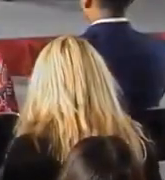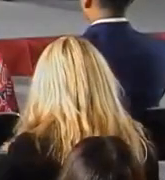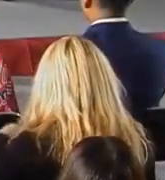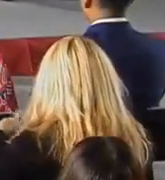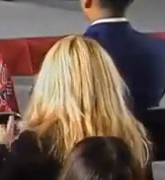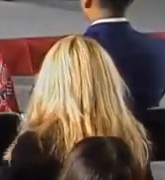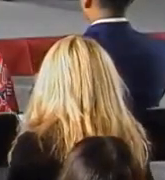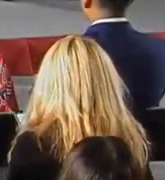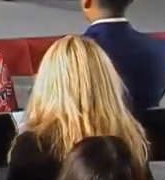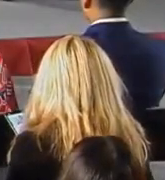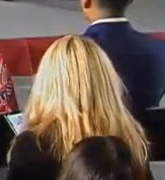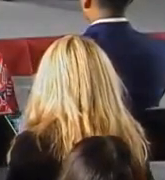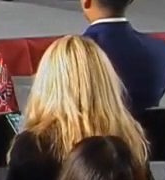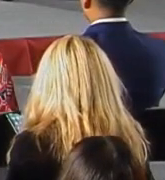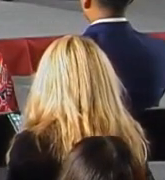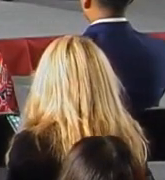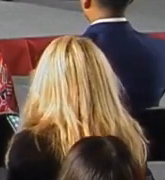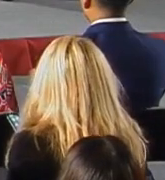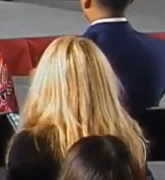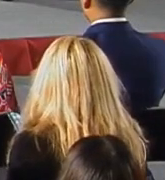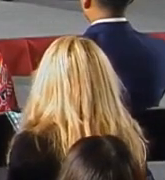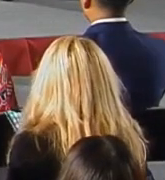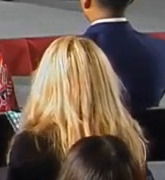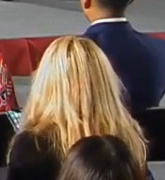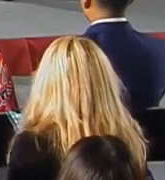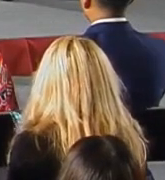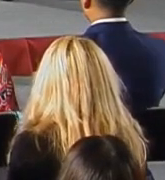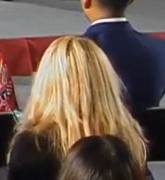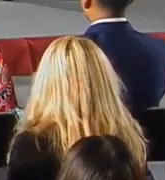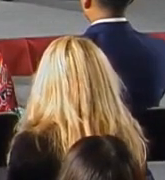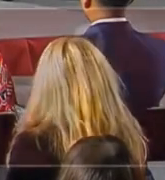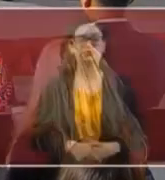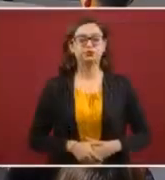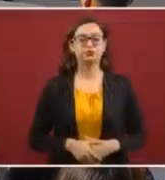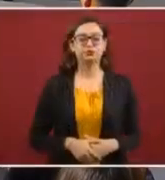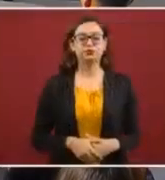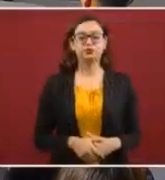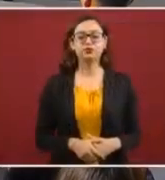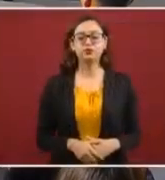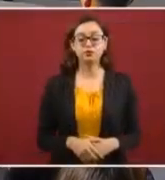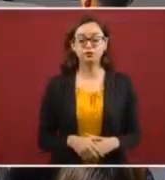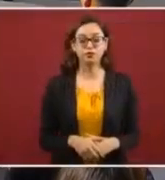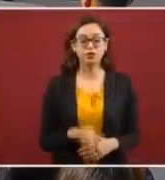what is it, to make sure that all the areas have the services and medications.